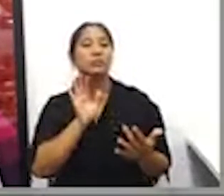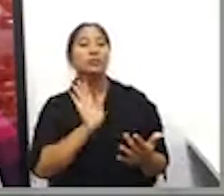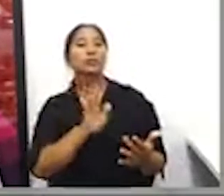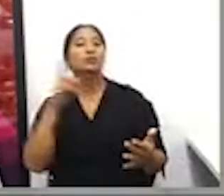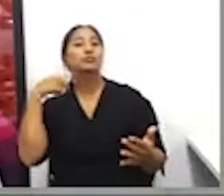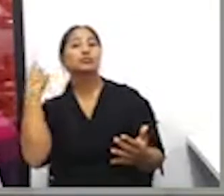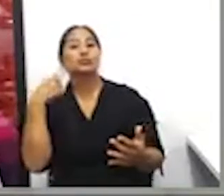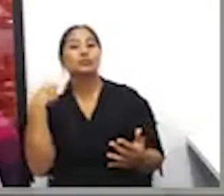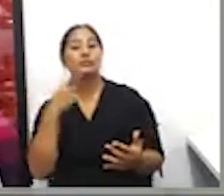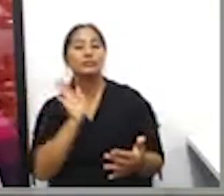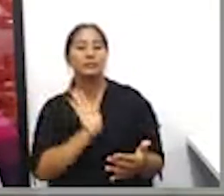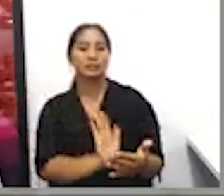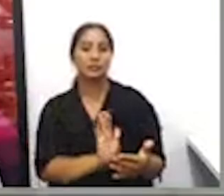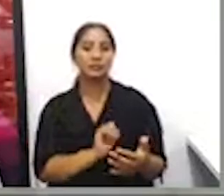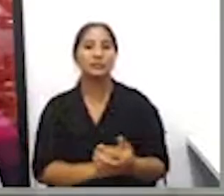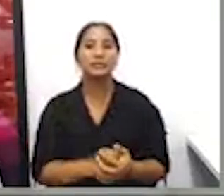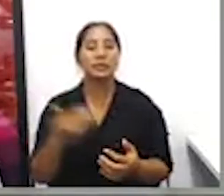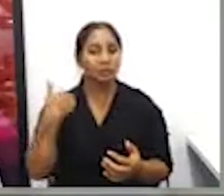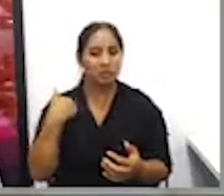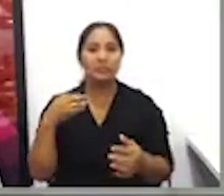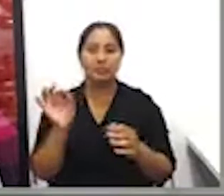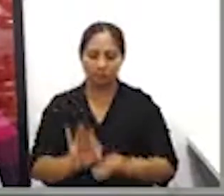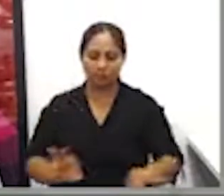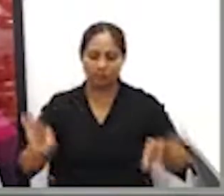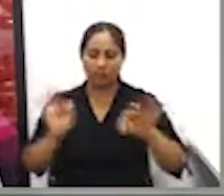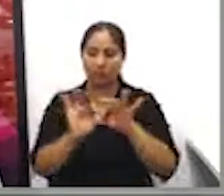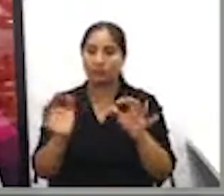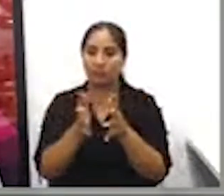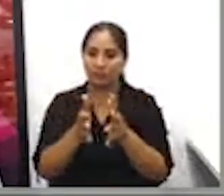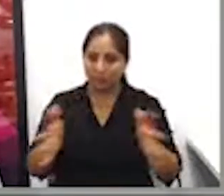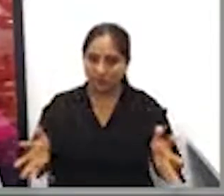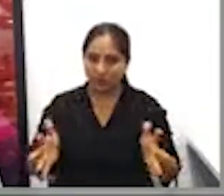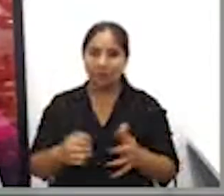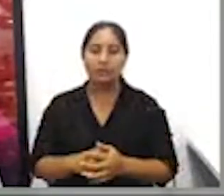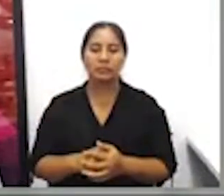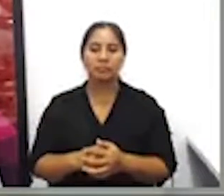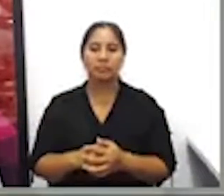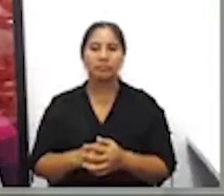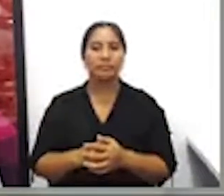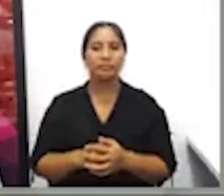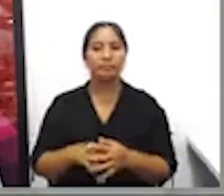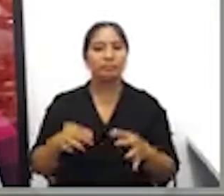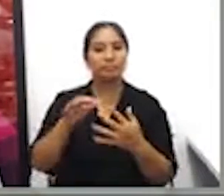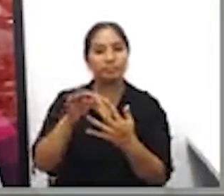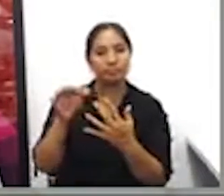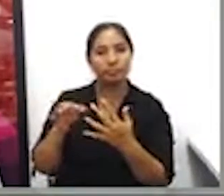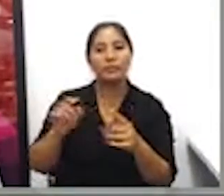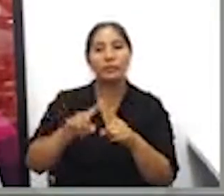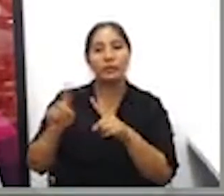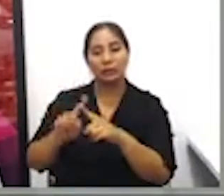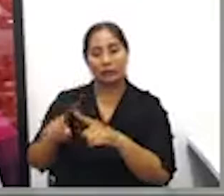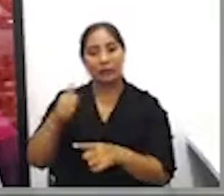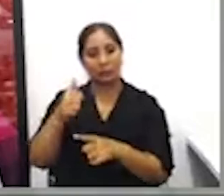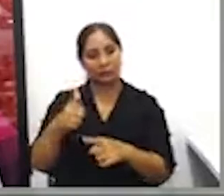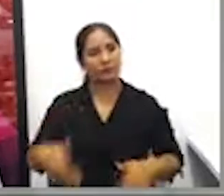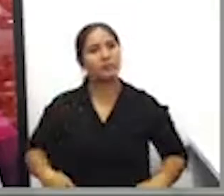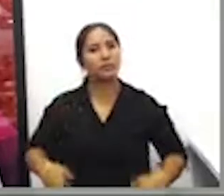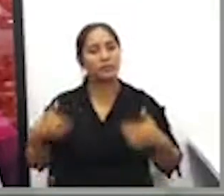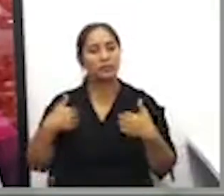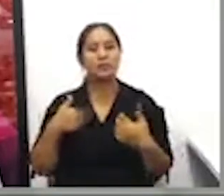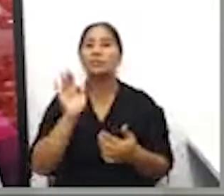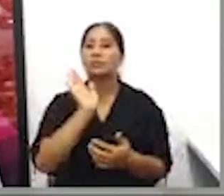Whatever choice is good for your life and for what you want to do. And raising a